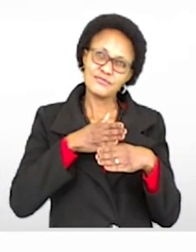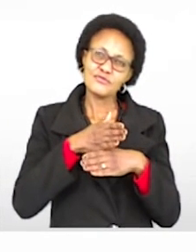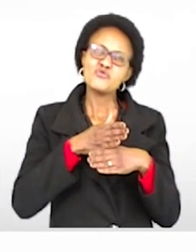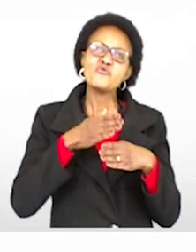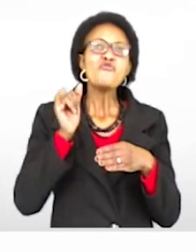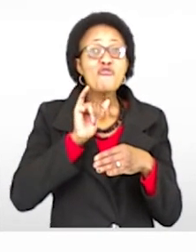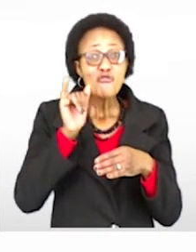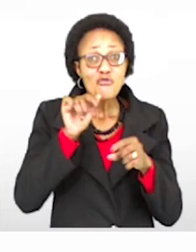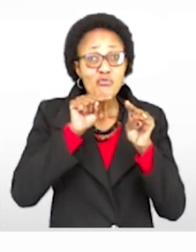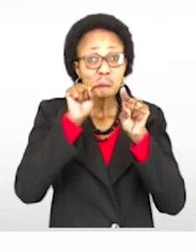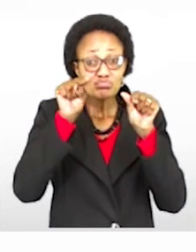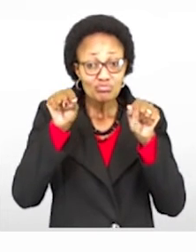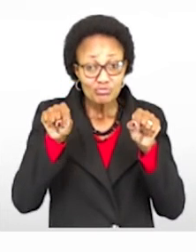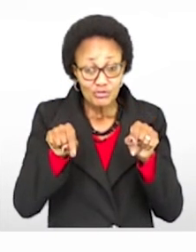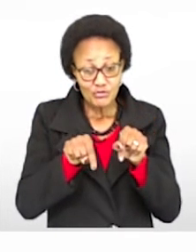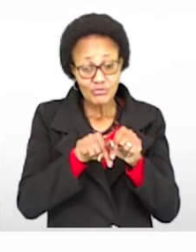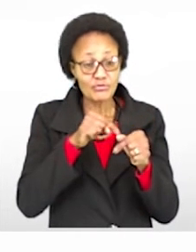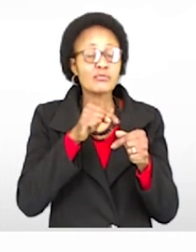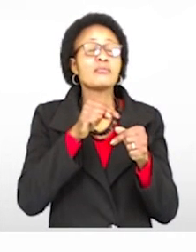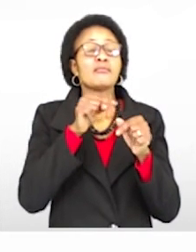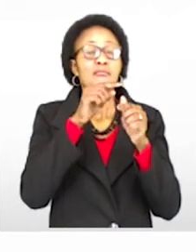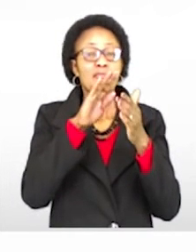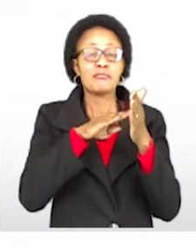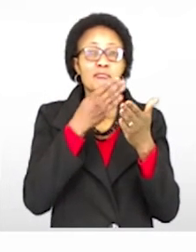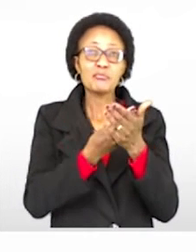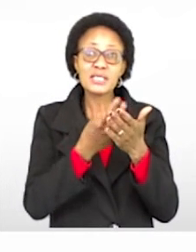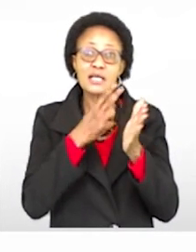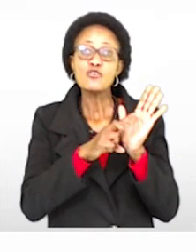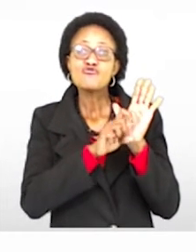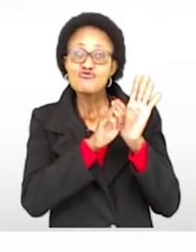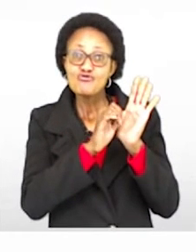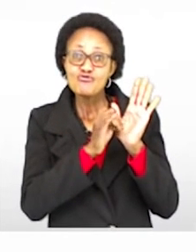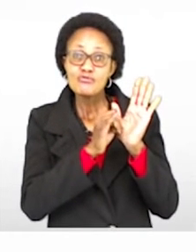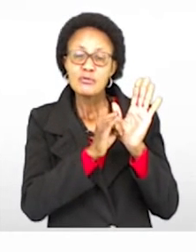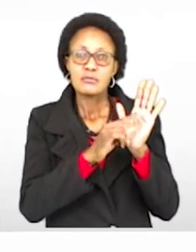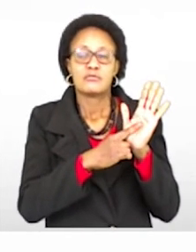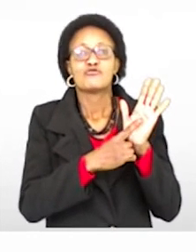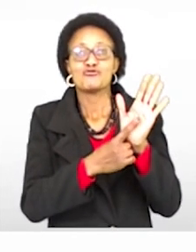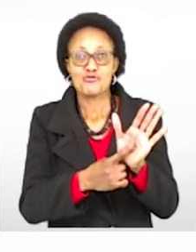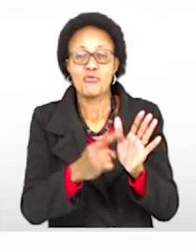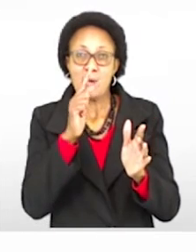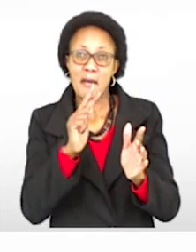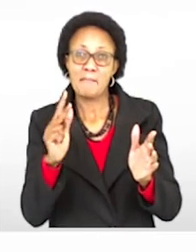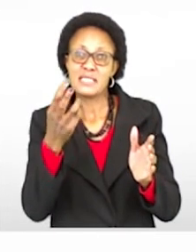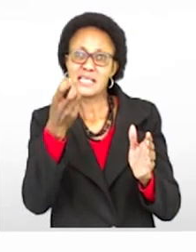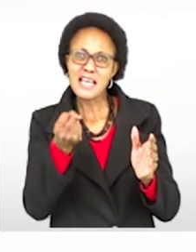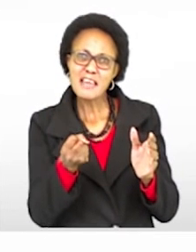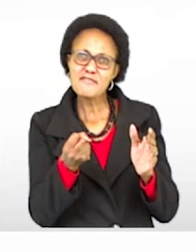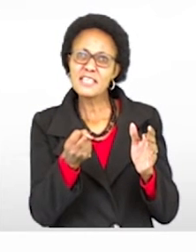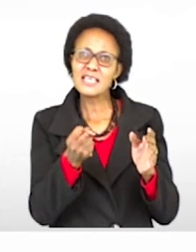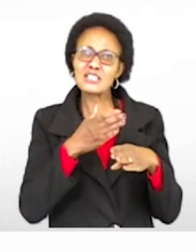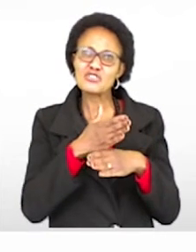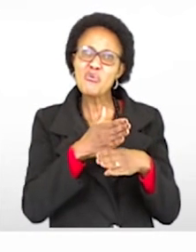will show the person holding a saw? That is right, my children. You can actually see that